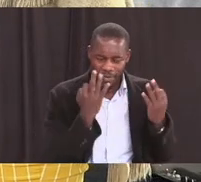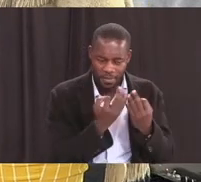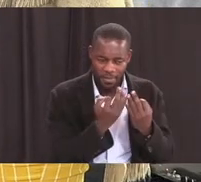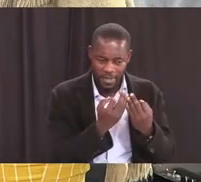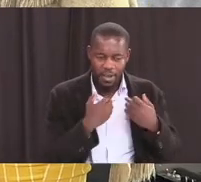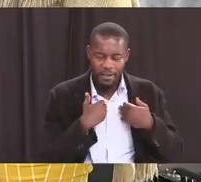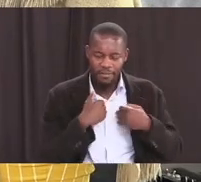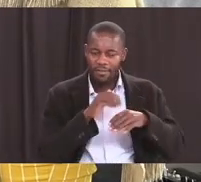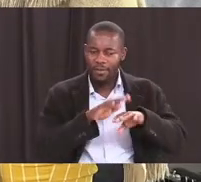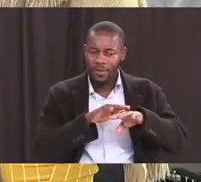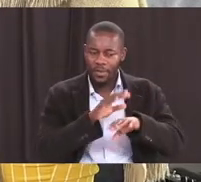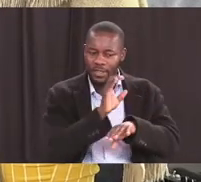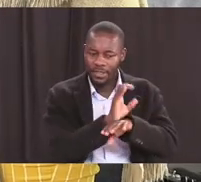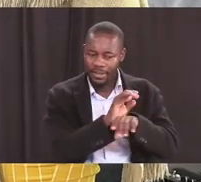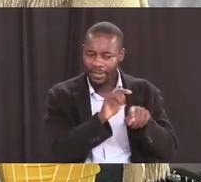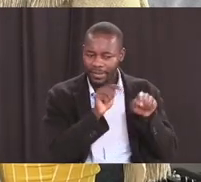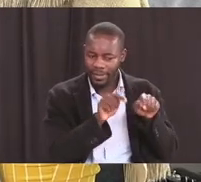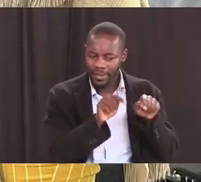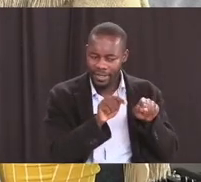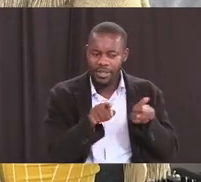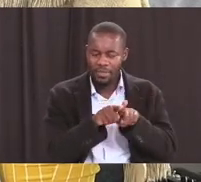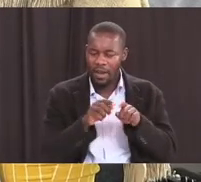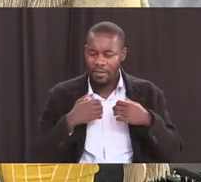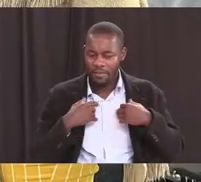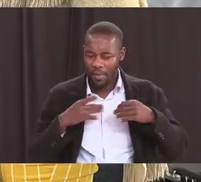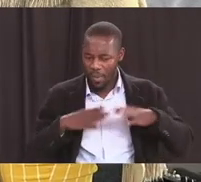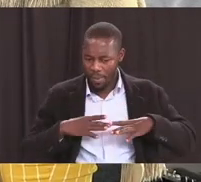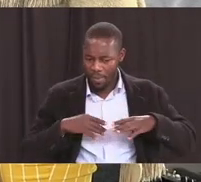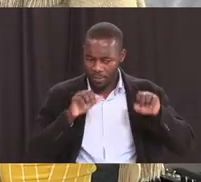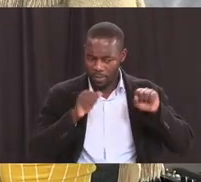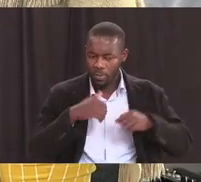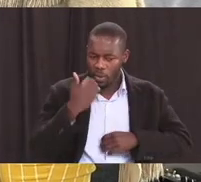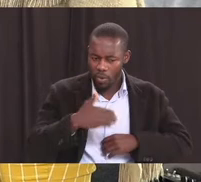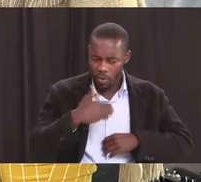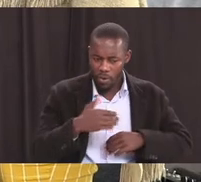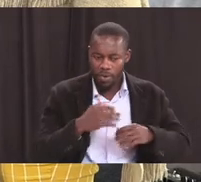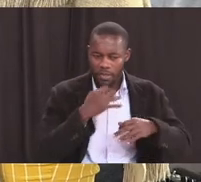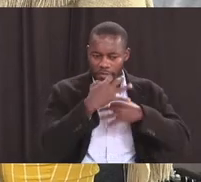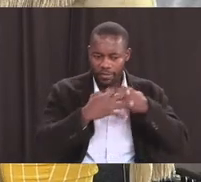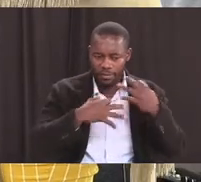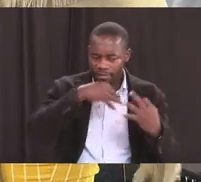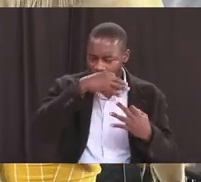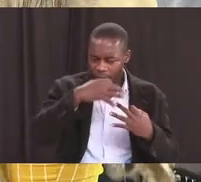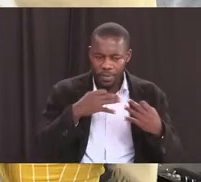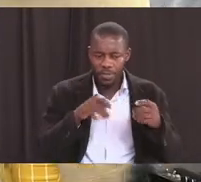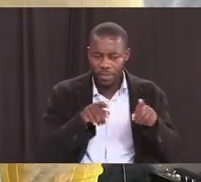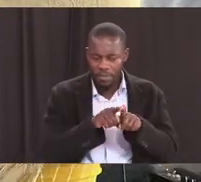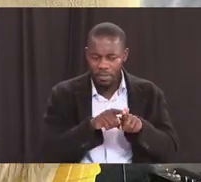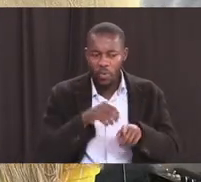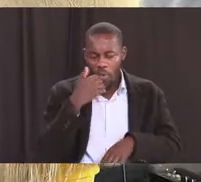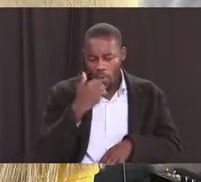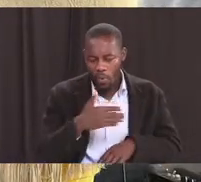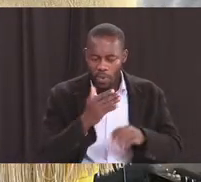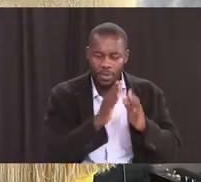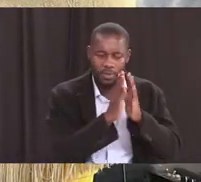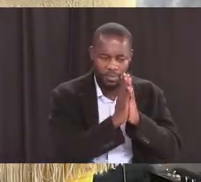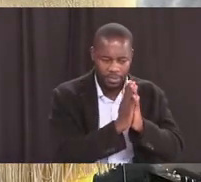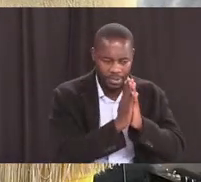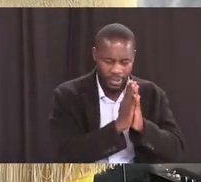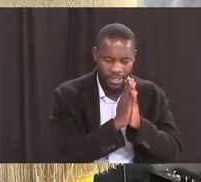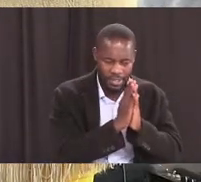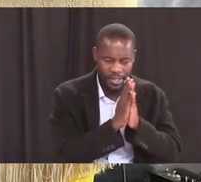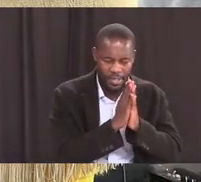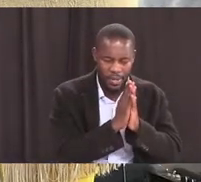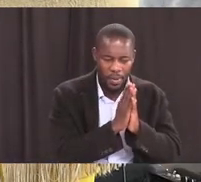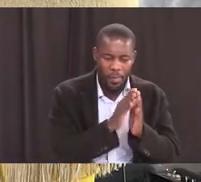church, people that he can fellowship with, where he can continue to grow and exercise his gifts and continue to get to know you